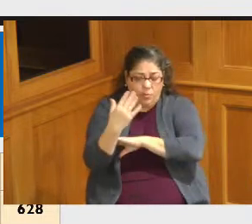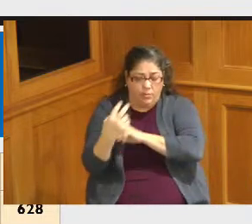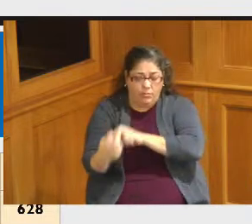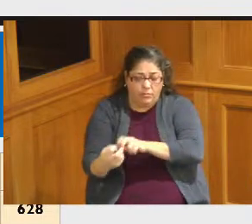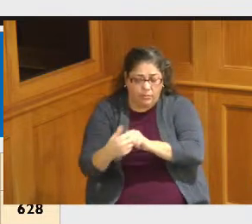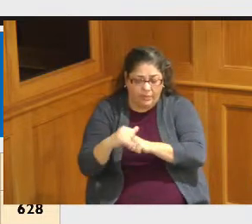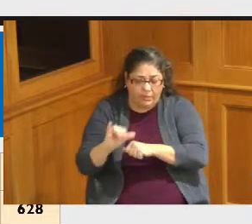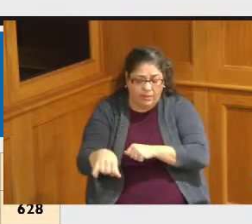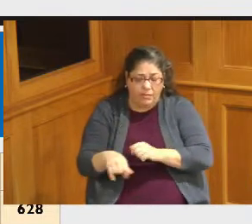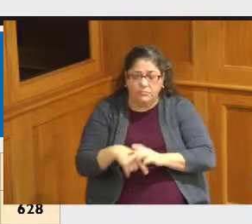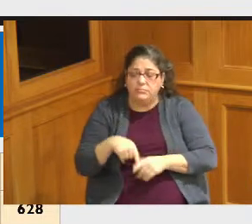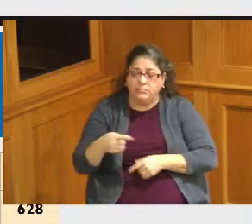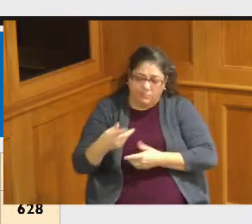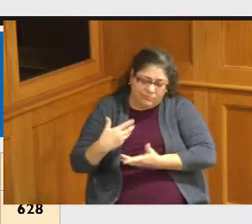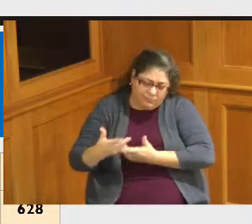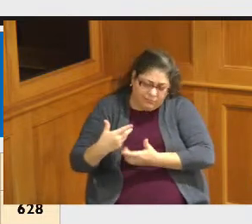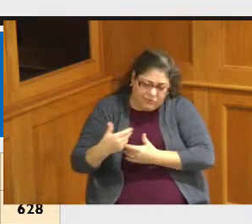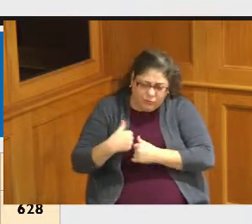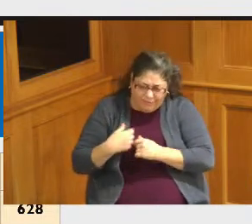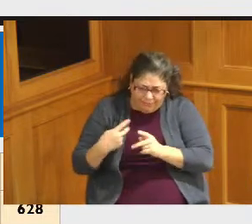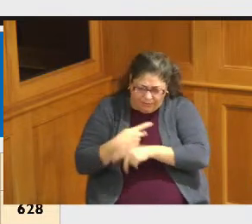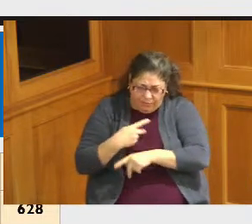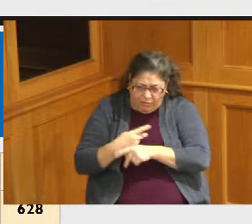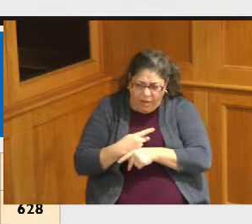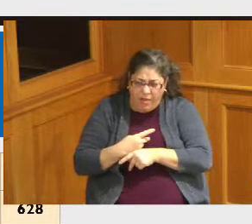and we were trying to figure out